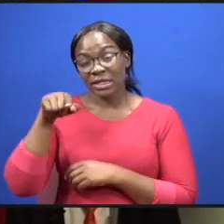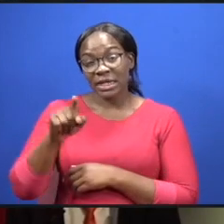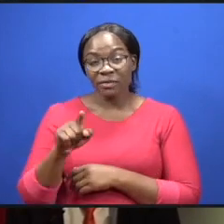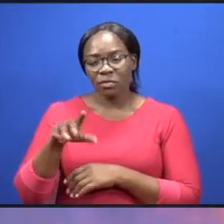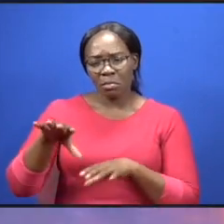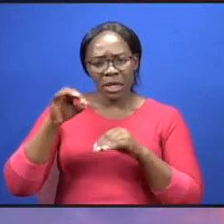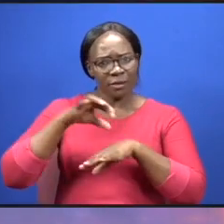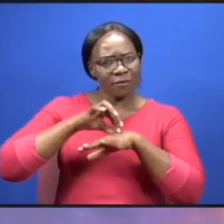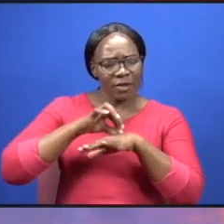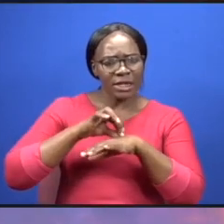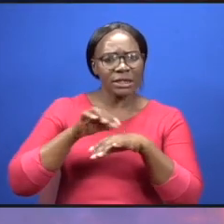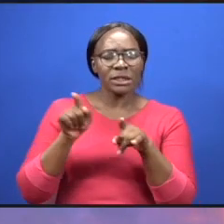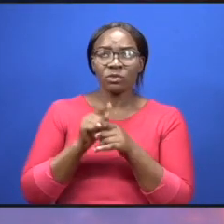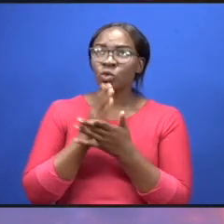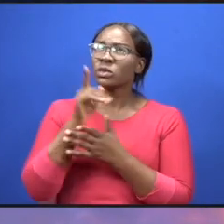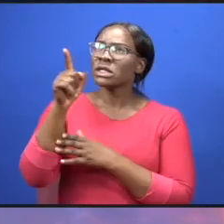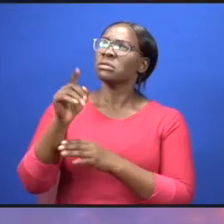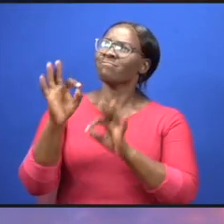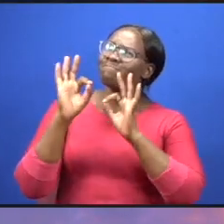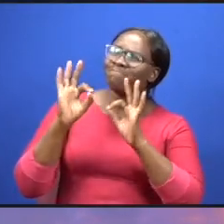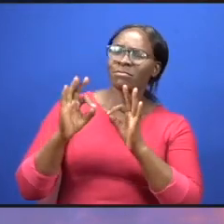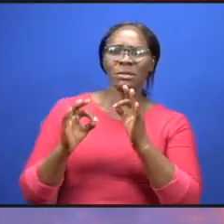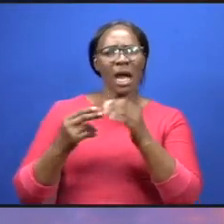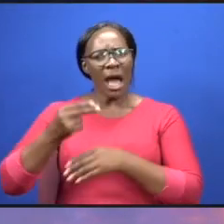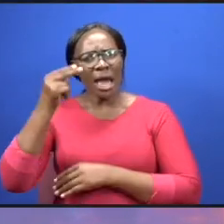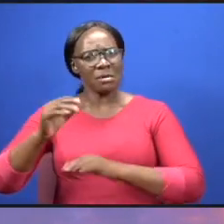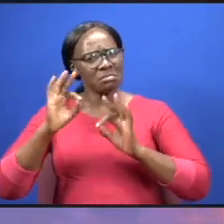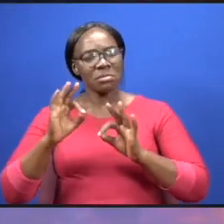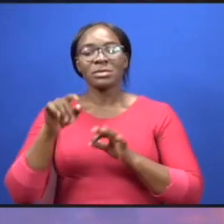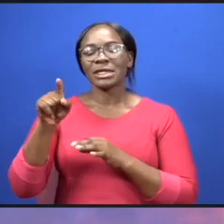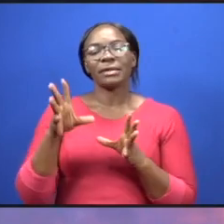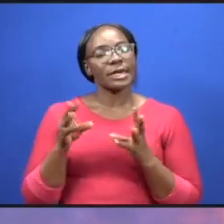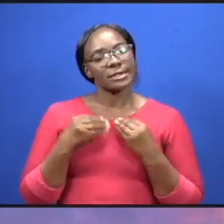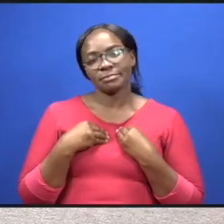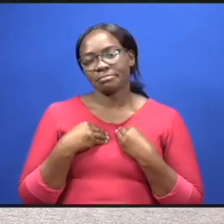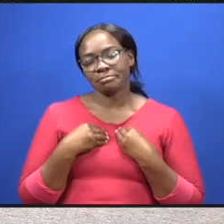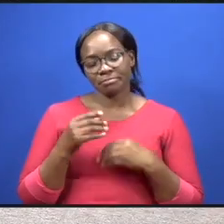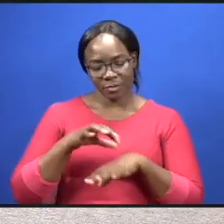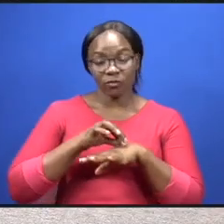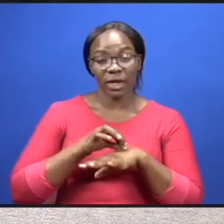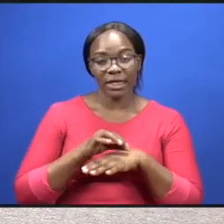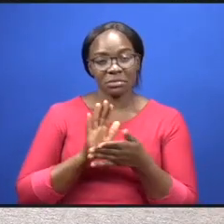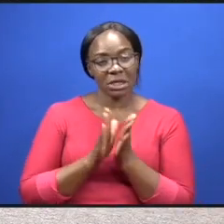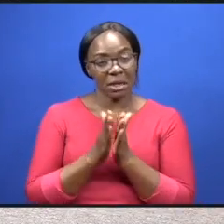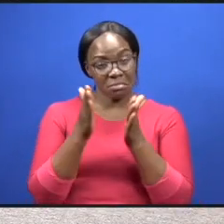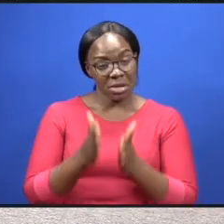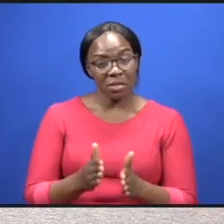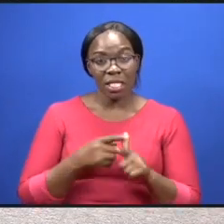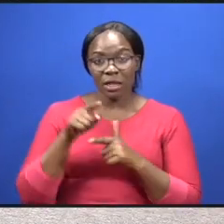1. And as high and lofty as he is, he took on flesh. And this time he